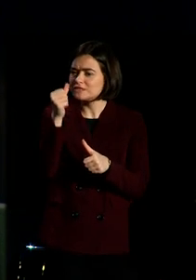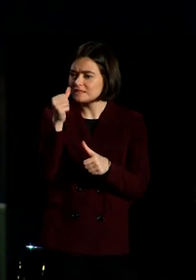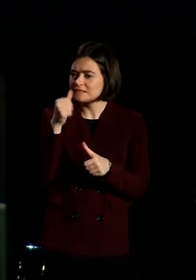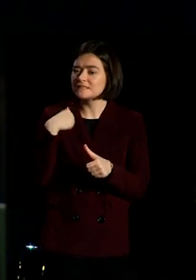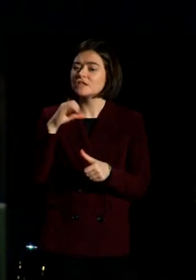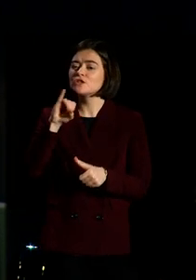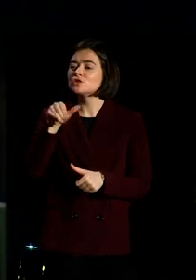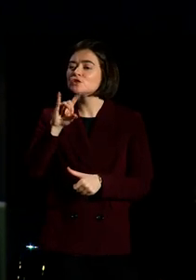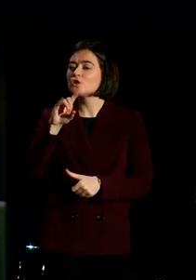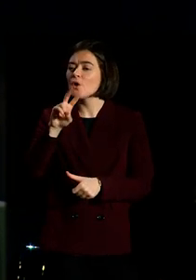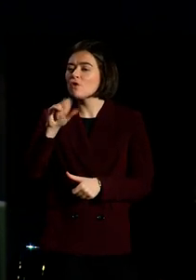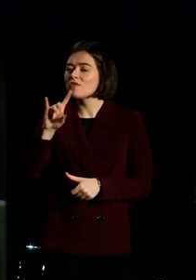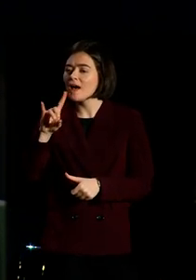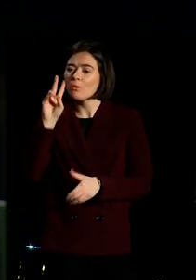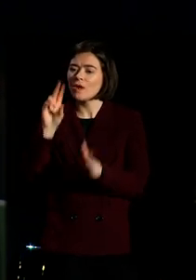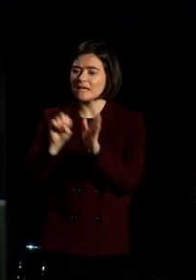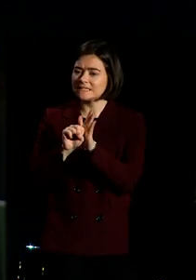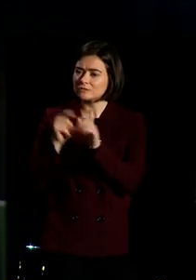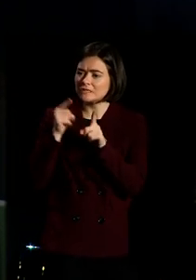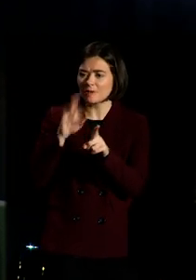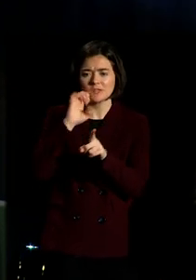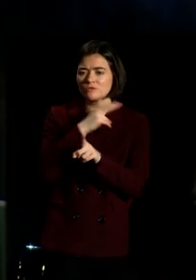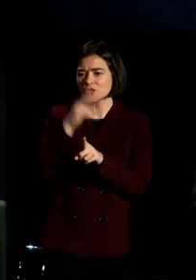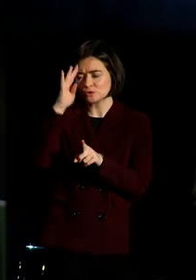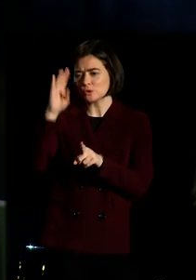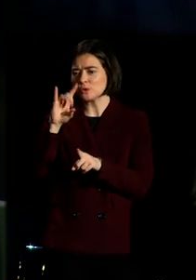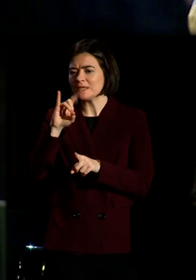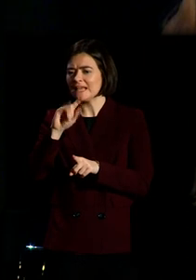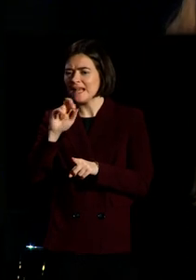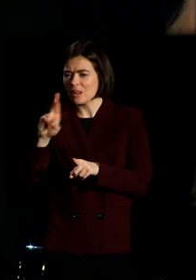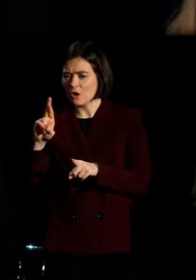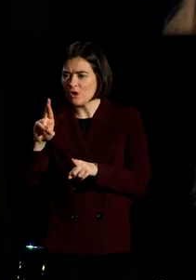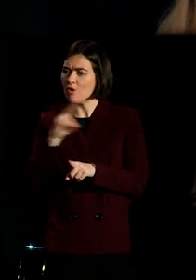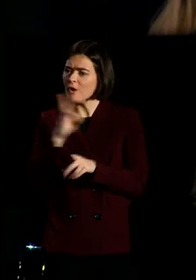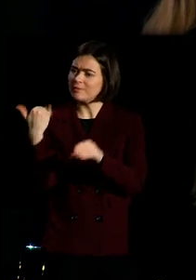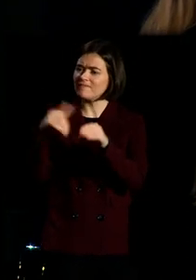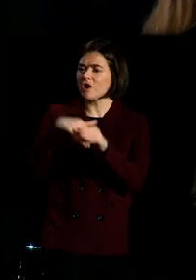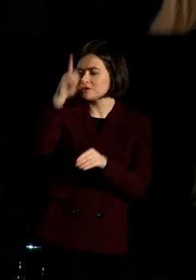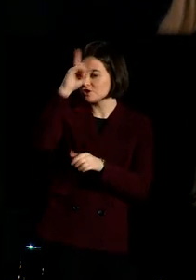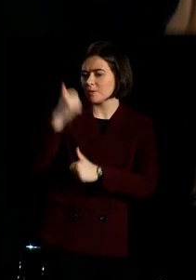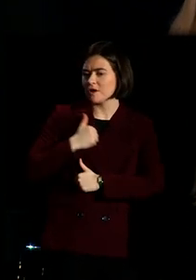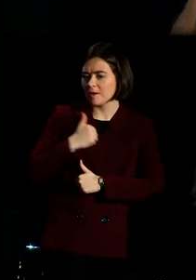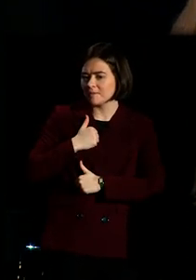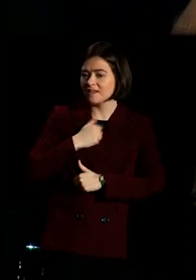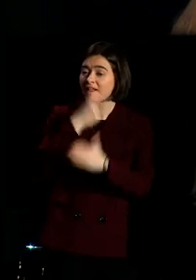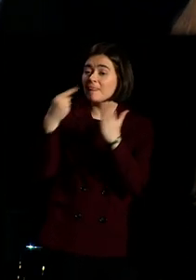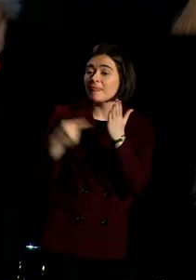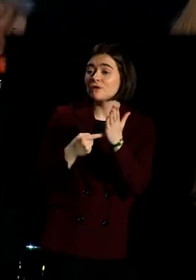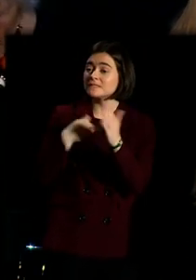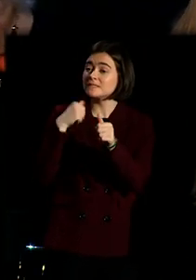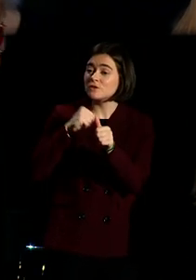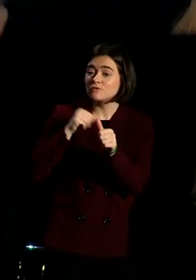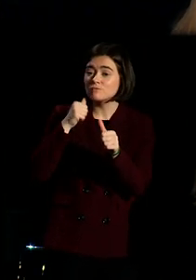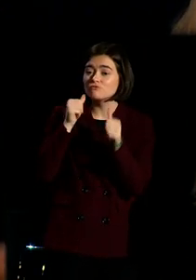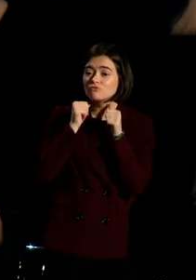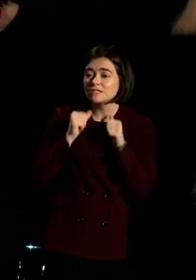for refusing to salute Hitler or to serve the German army. Thousands of priests, nuns, and teachers